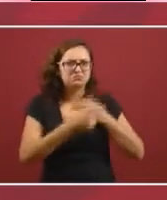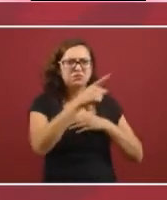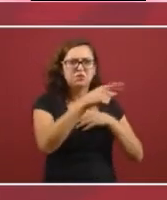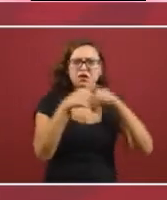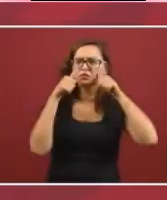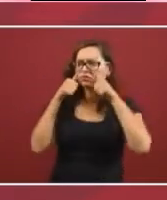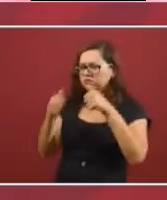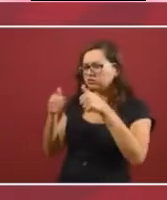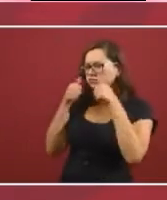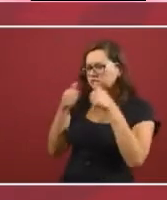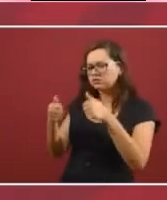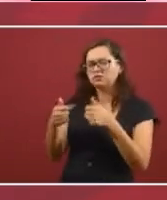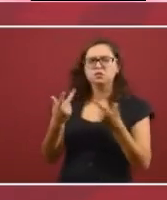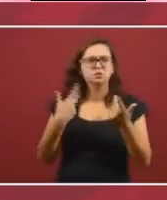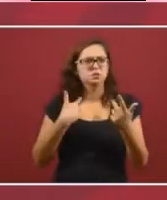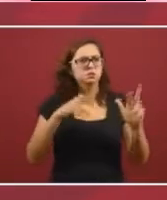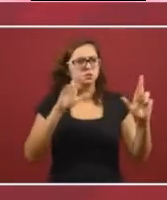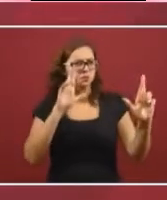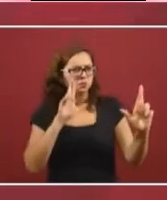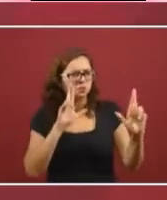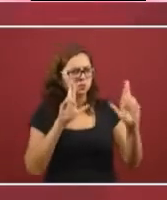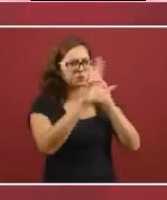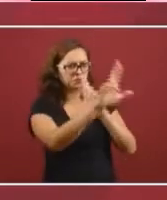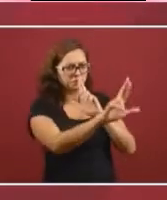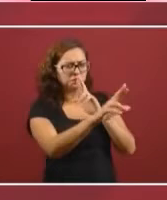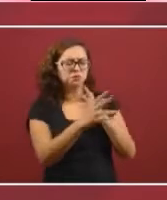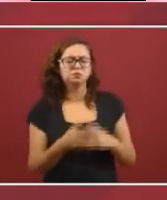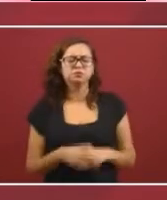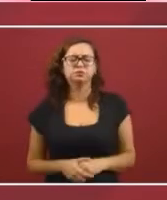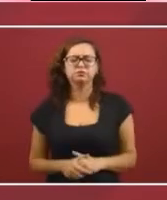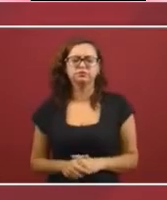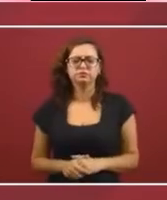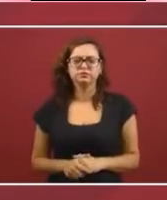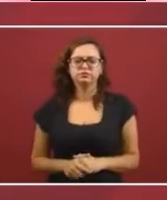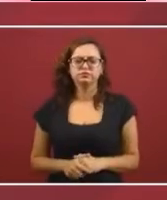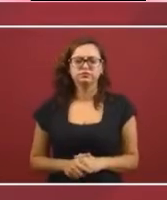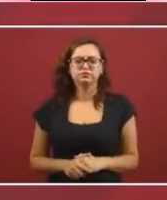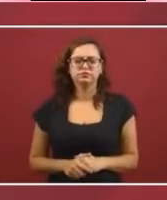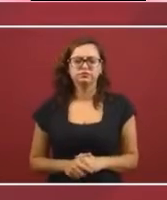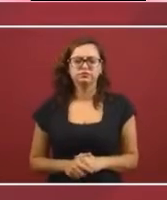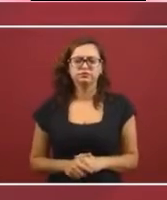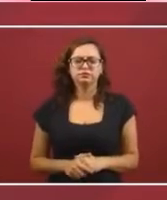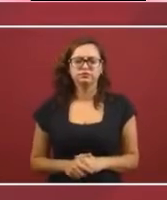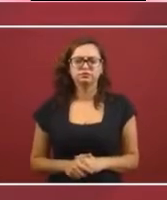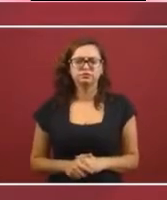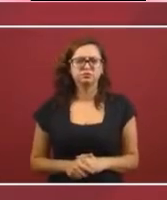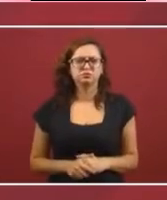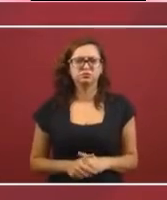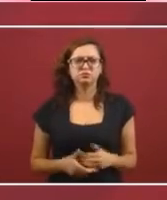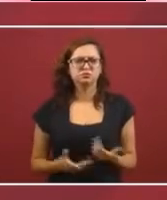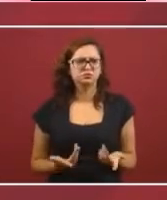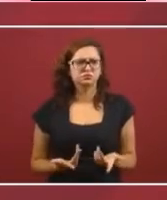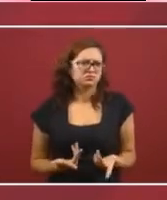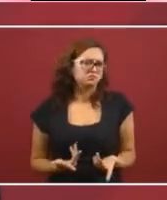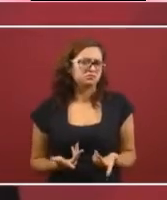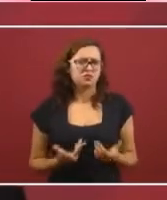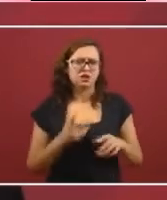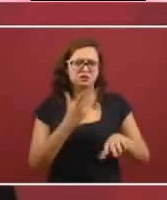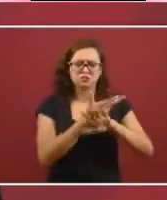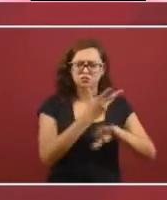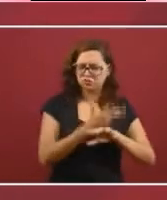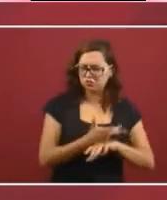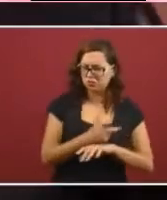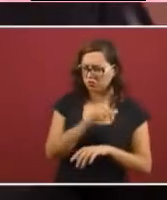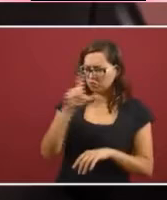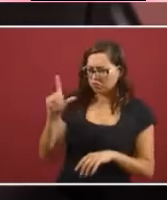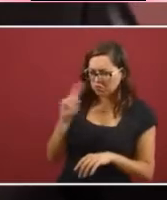Hay respeto. And there is respect al gobierno, to the governments of Mexico,